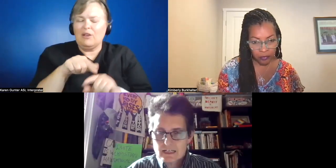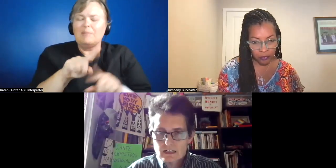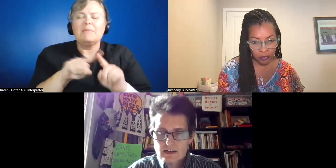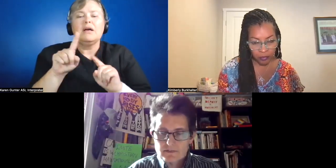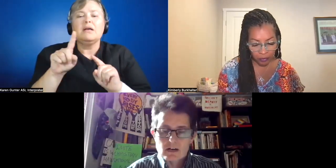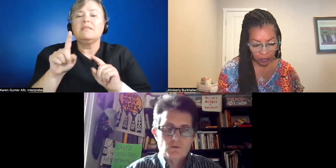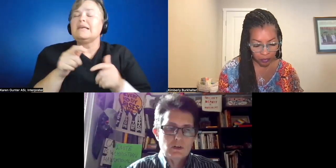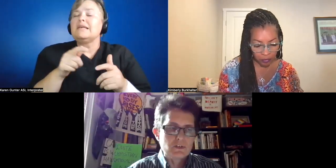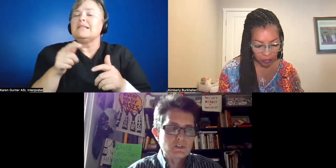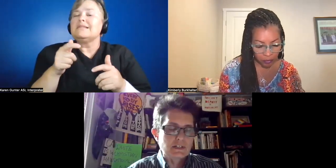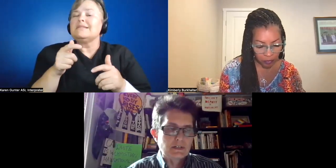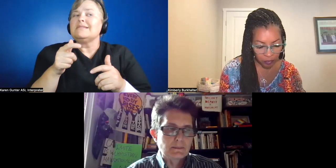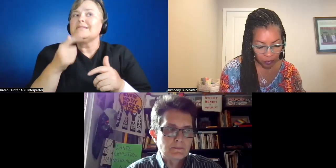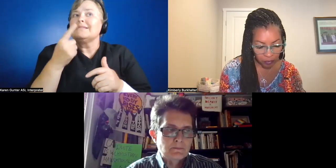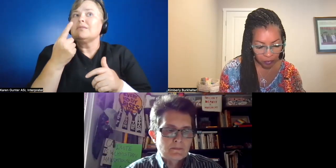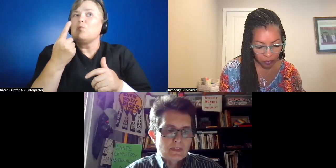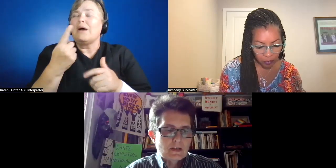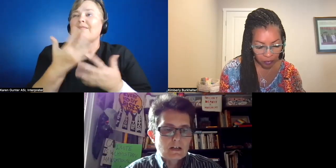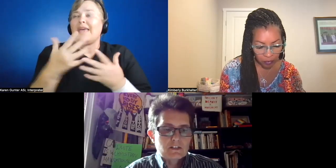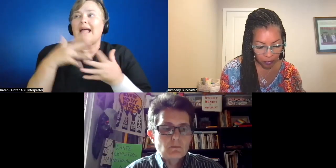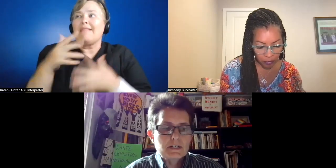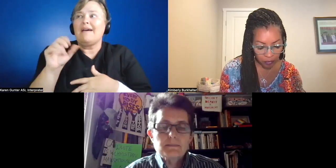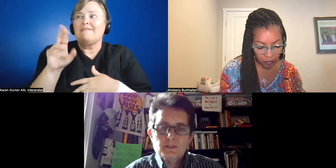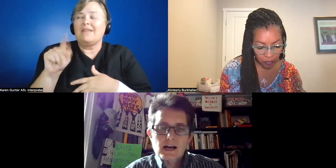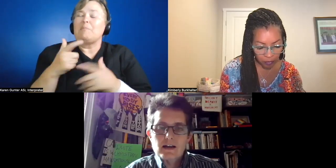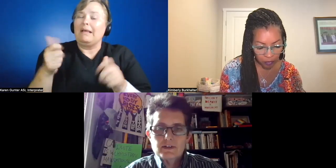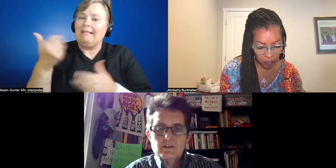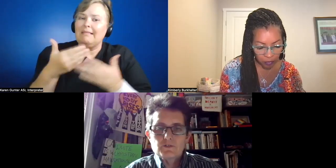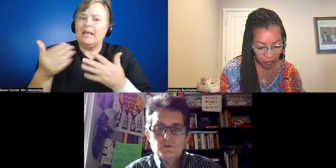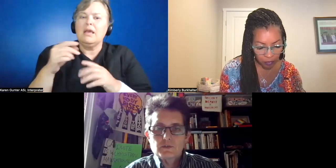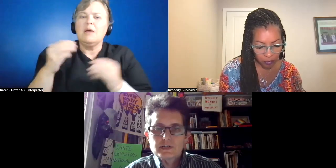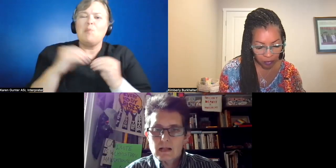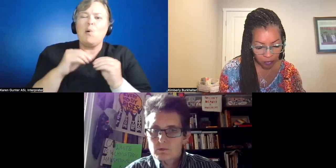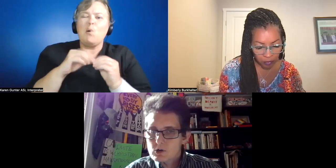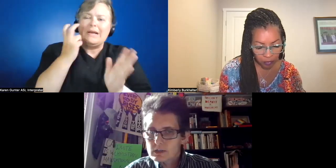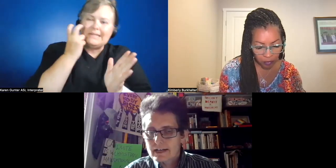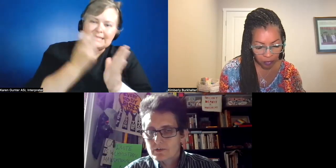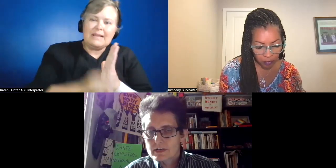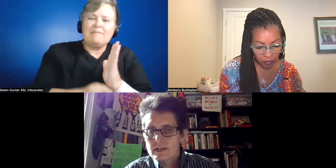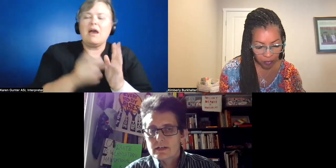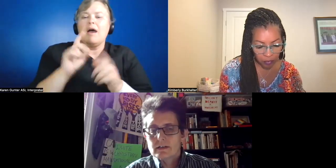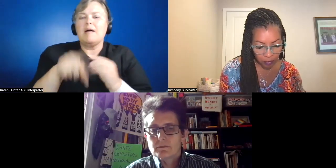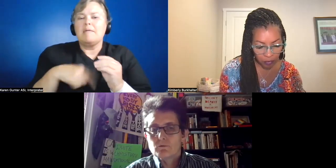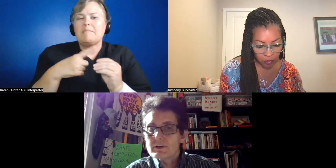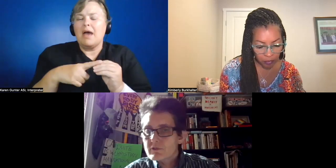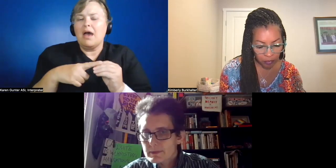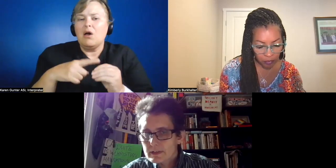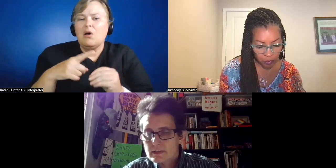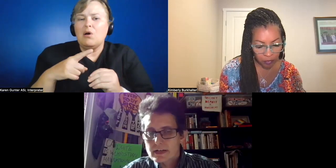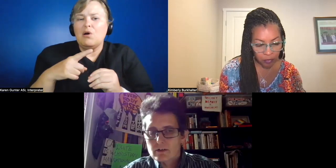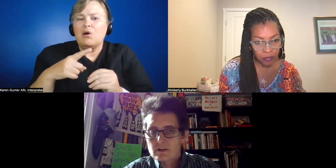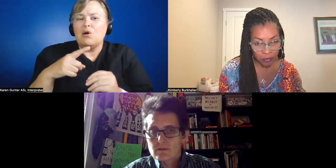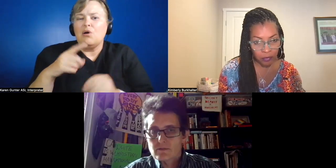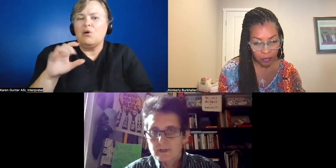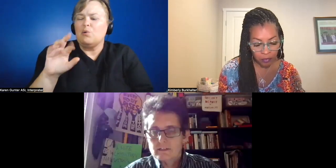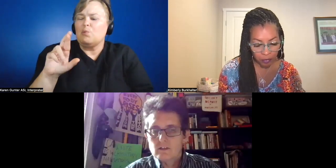biggest thing that I left out was a somewhat deeper dive into the Albemarle County reframing